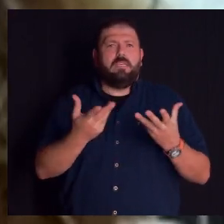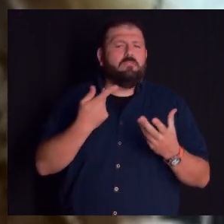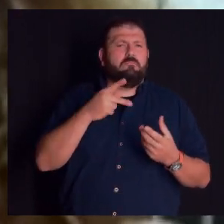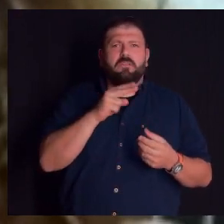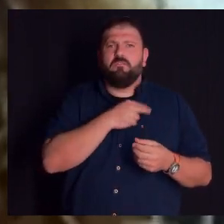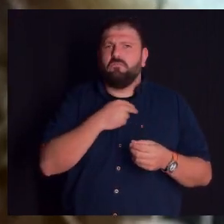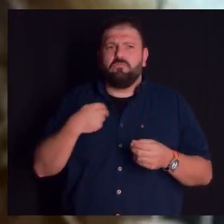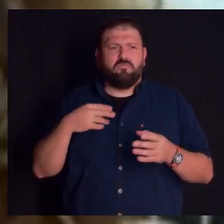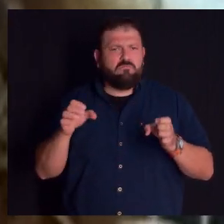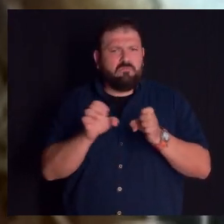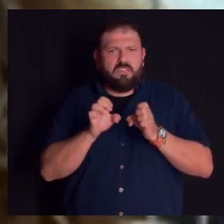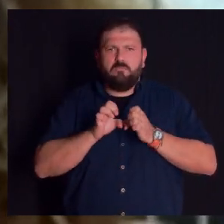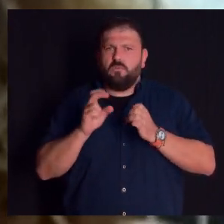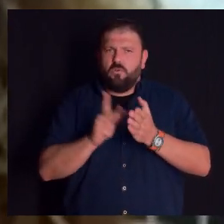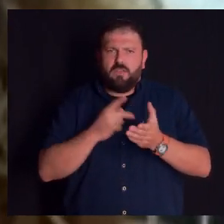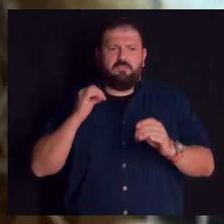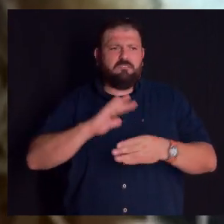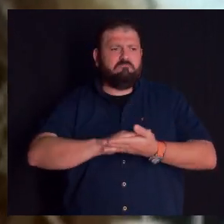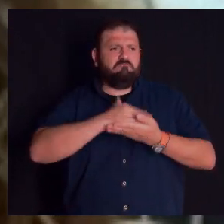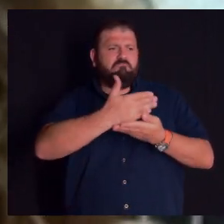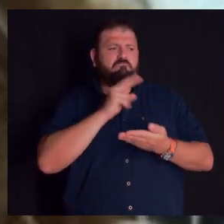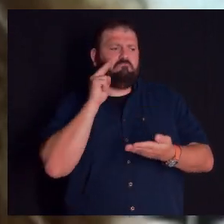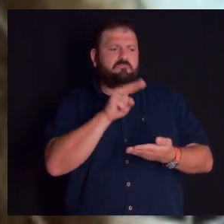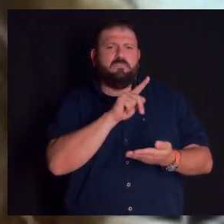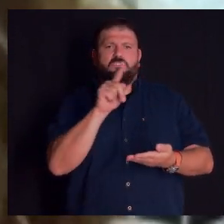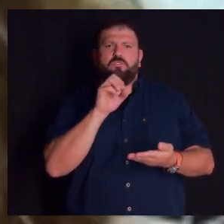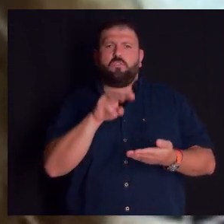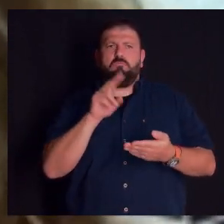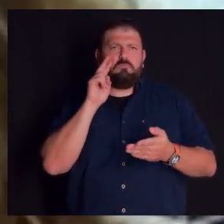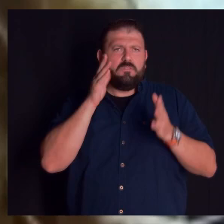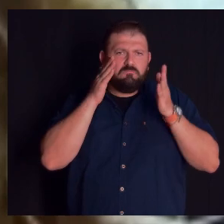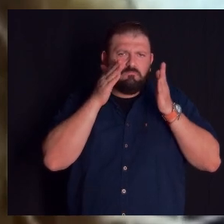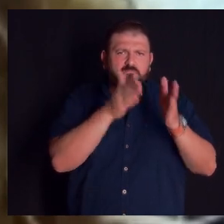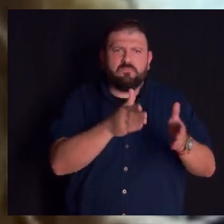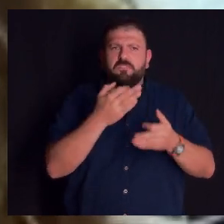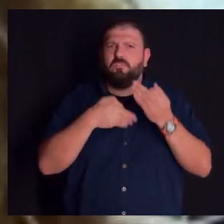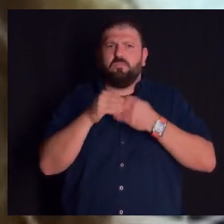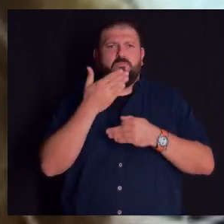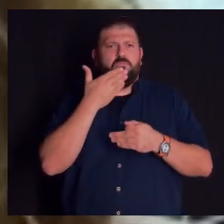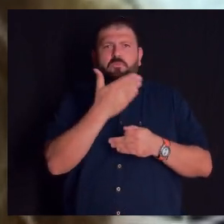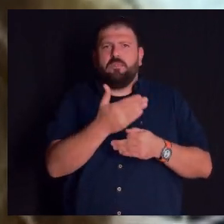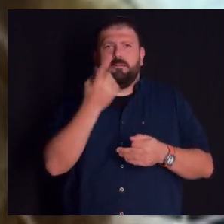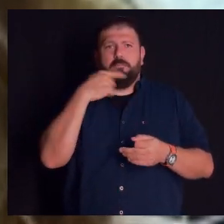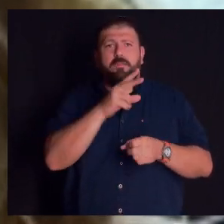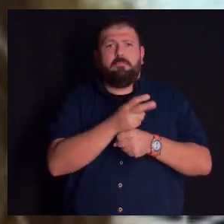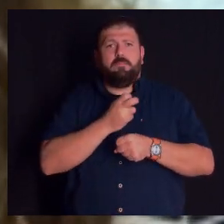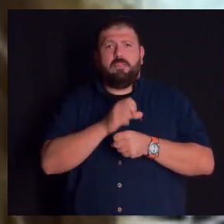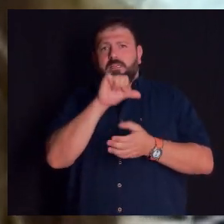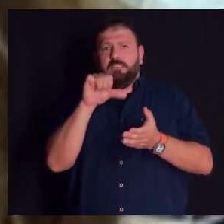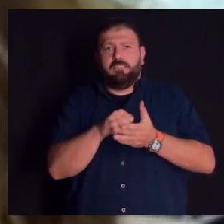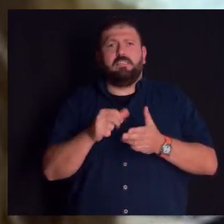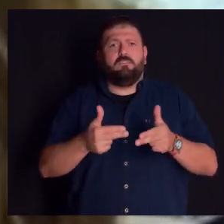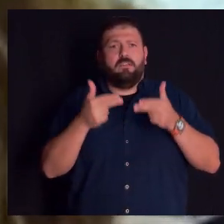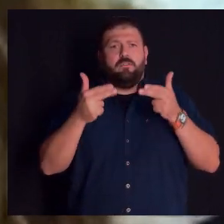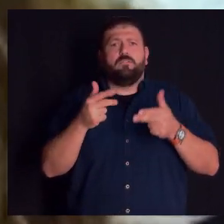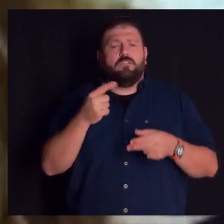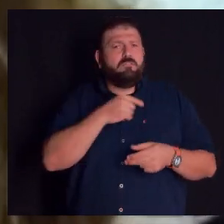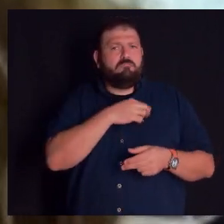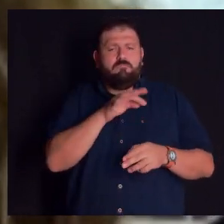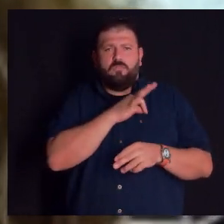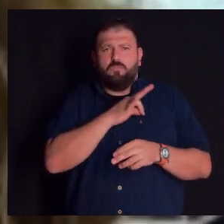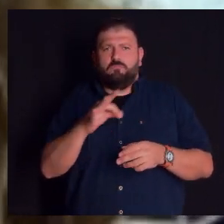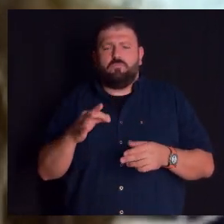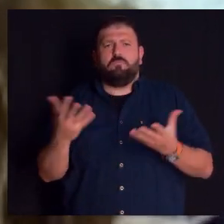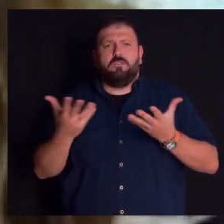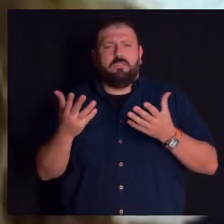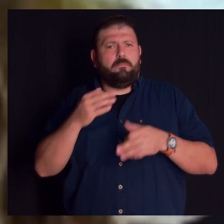do? But we got together as a team, and every meeting we have more gas, but not only for the business